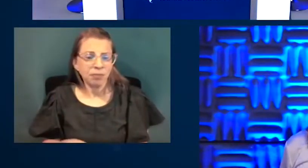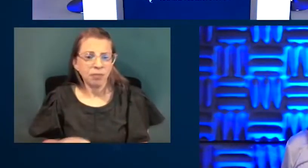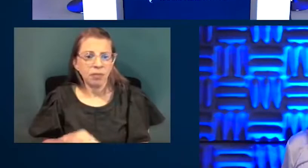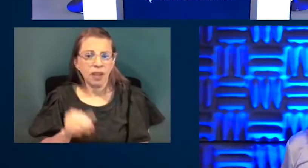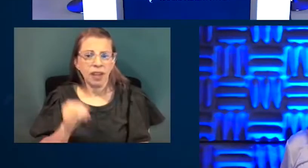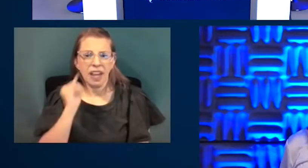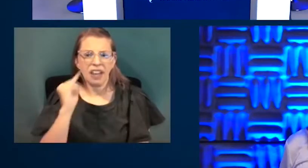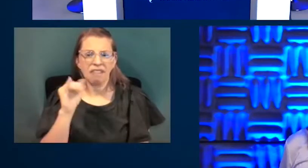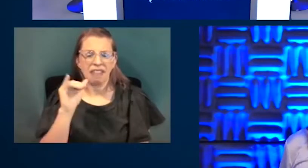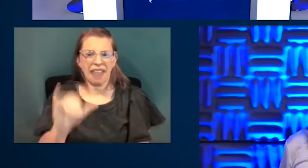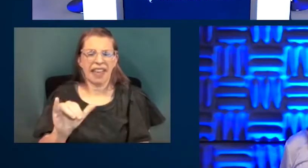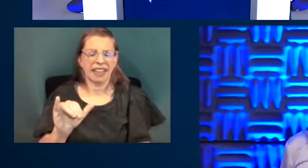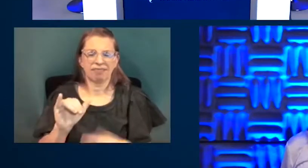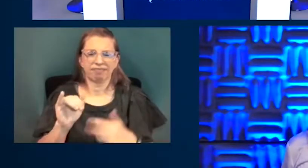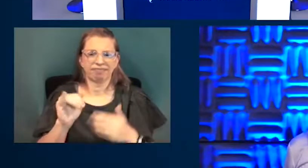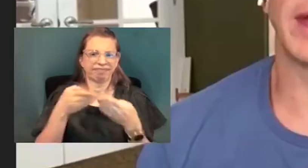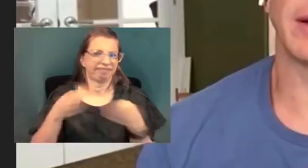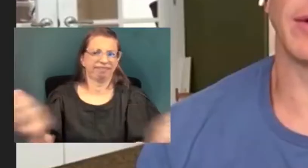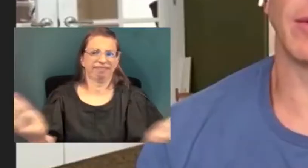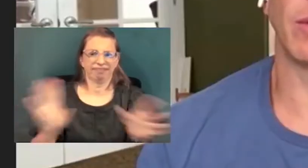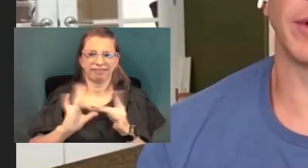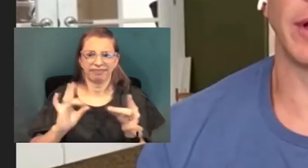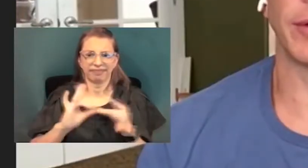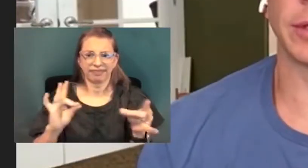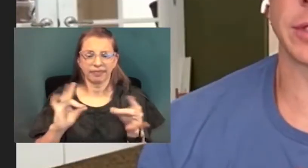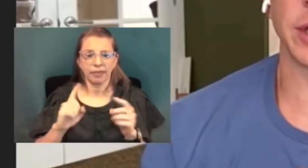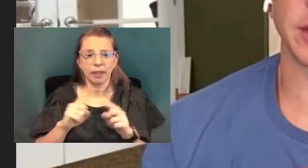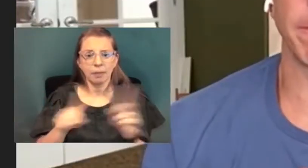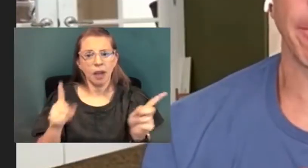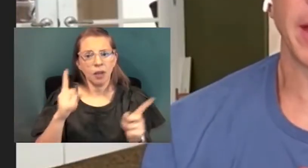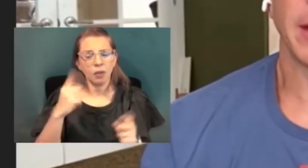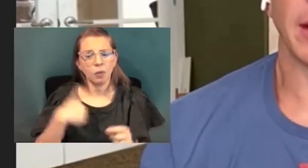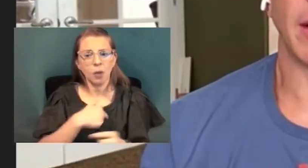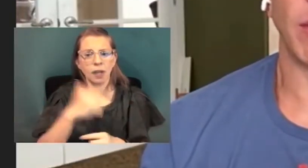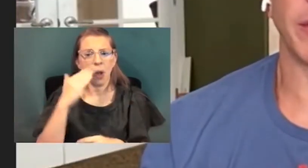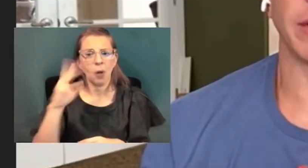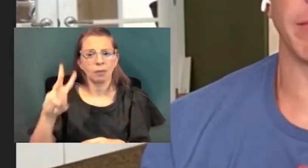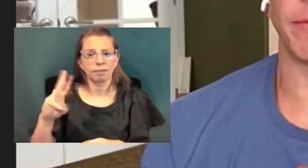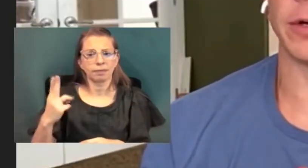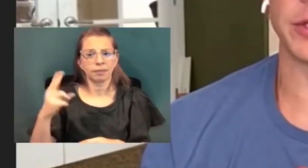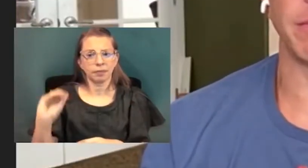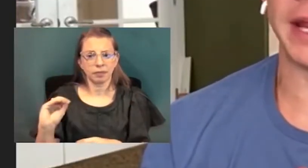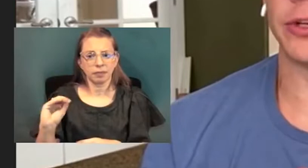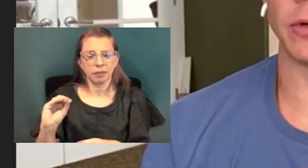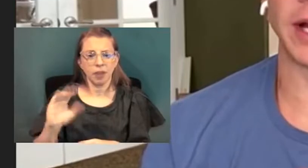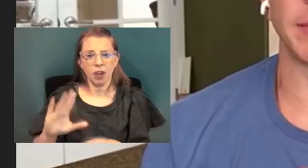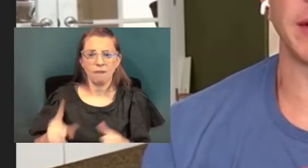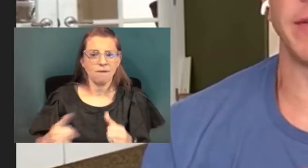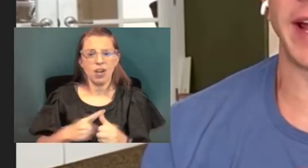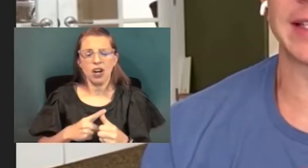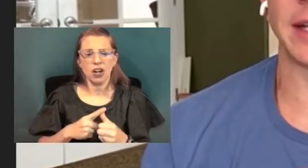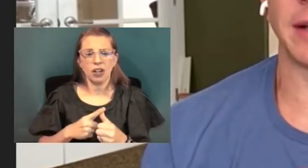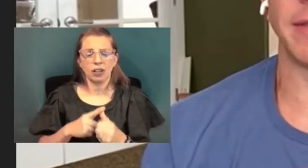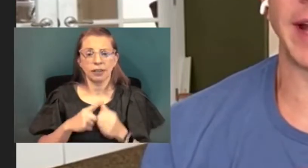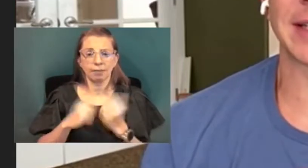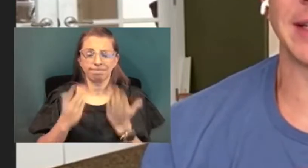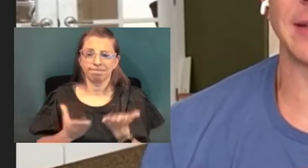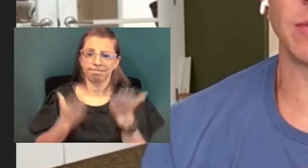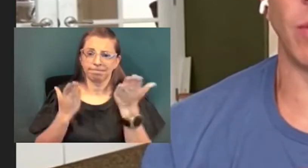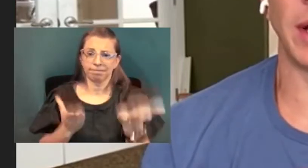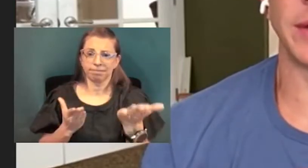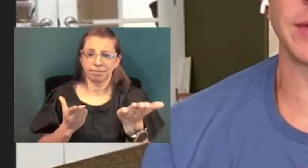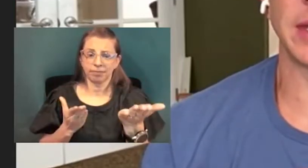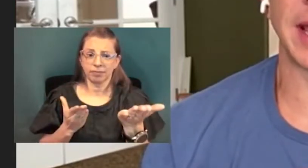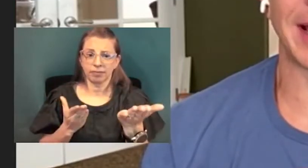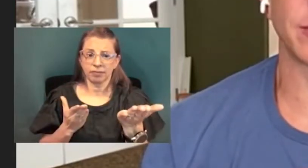blanket statement. I don't know if it's just, we know that the World Health Organization, one of their first major recommended